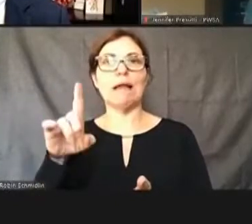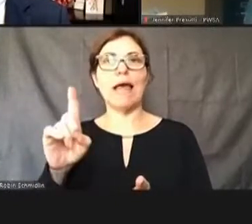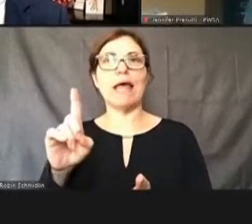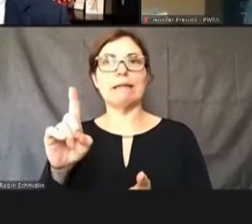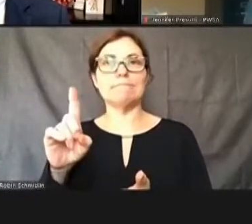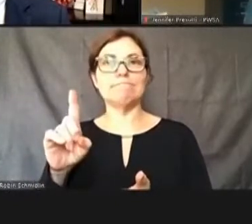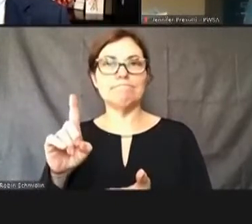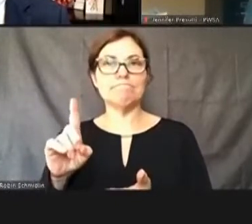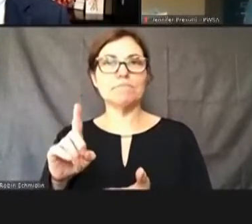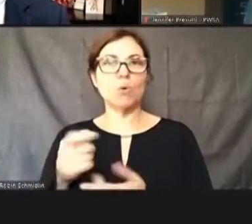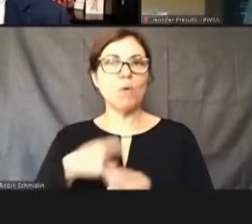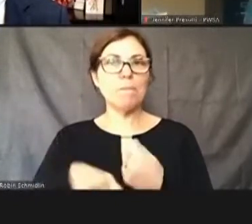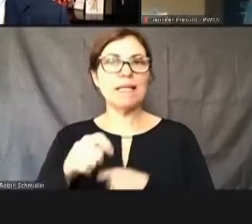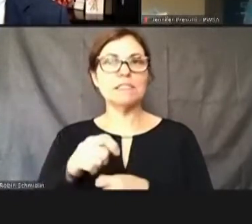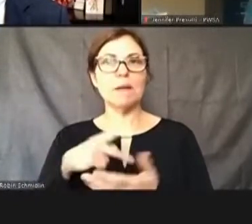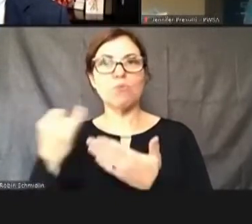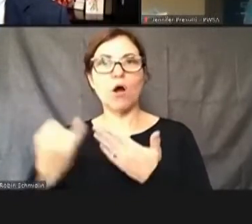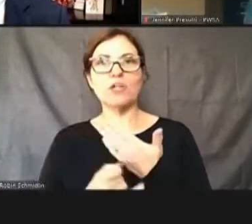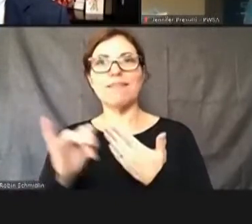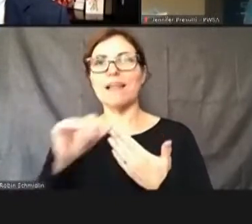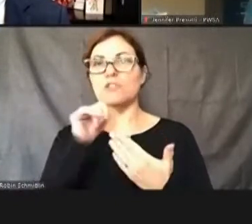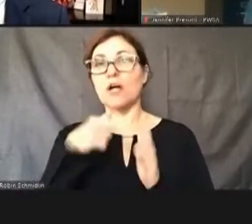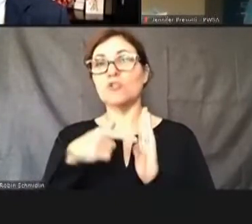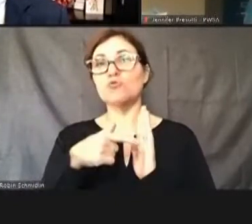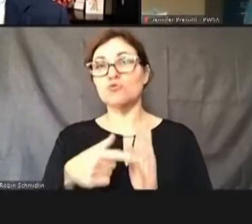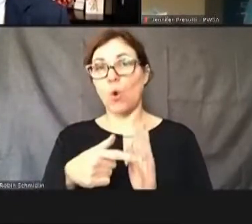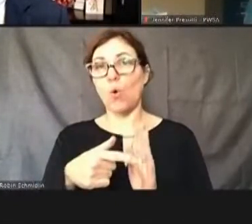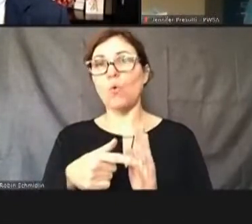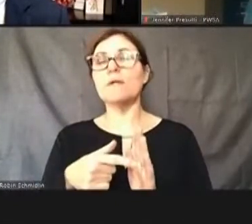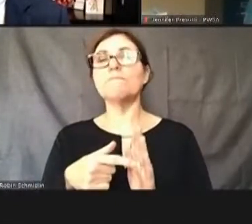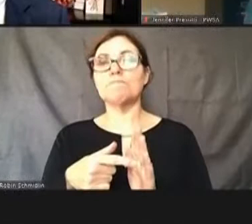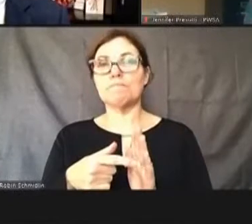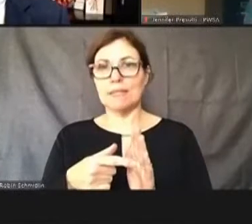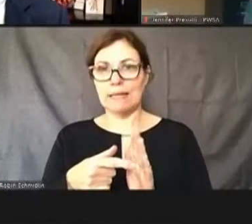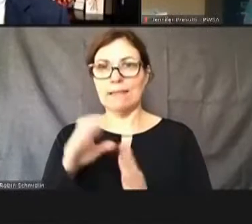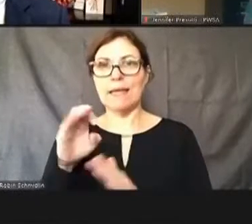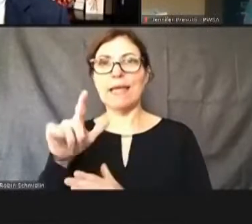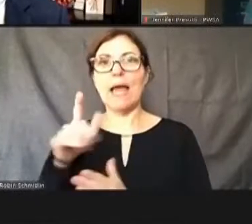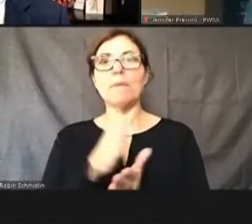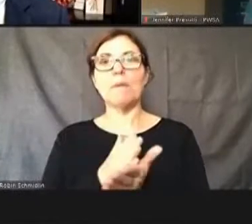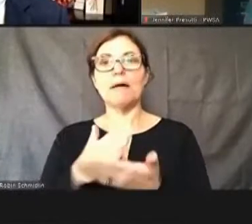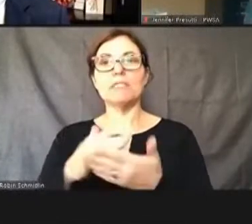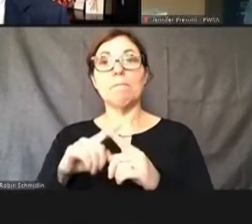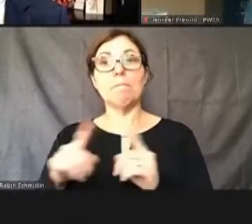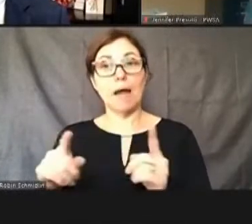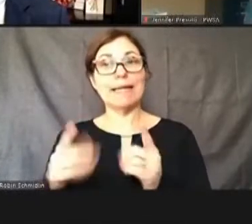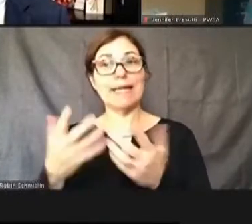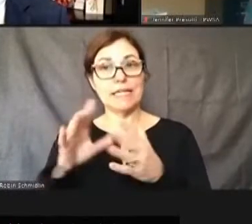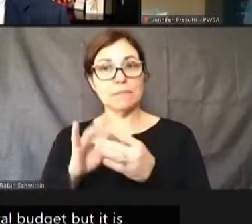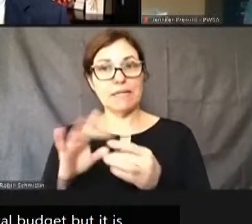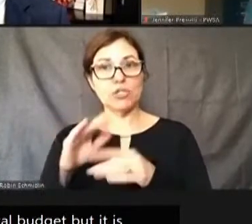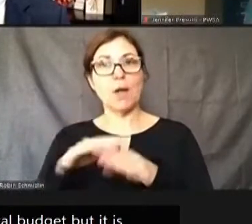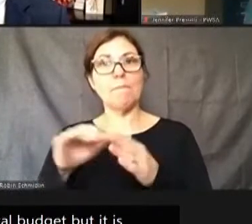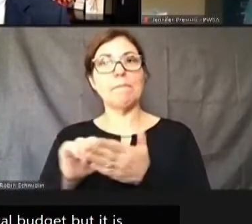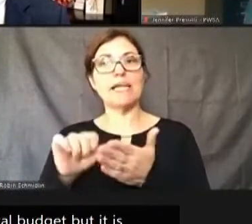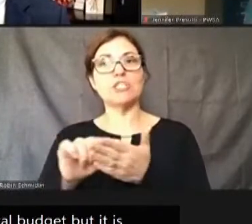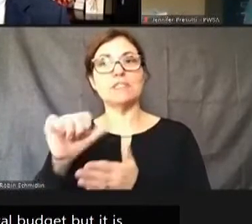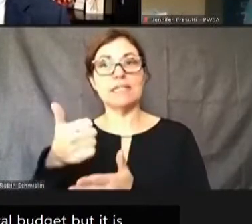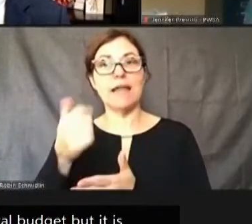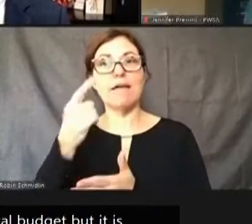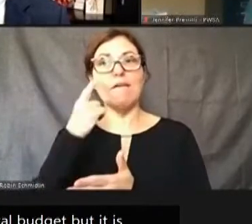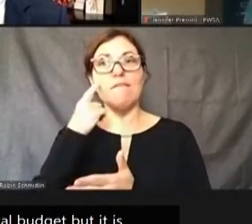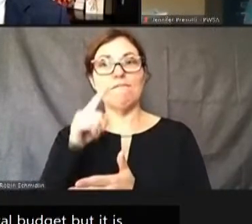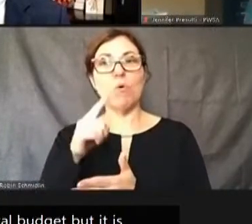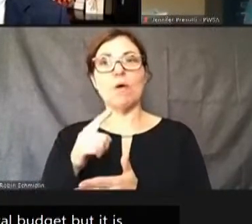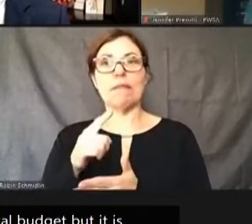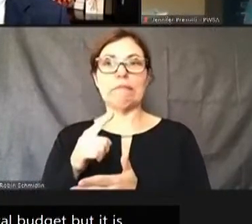not reflected in the capital budget, but it is mentioned on page 10 of the printed budget in the American Rescue Plan